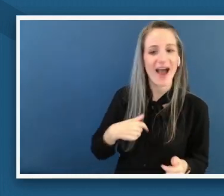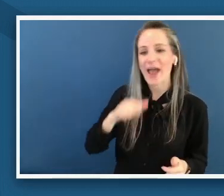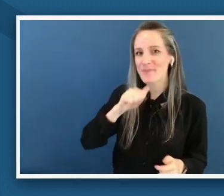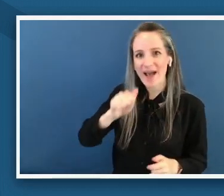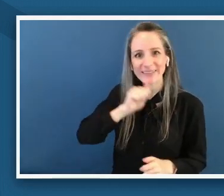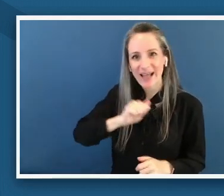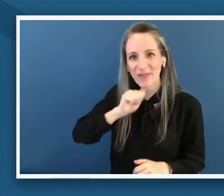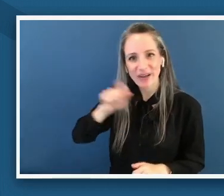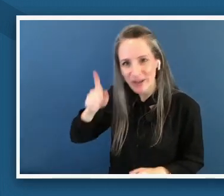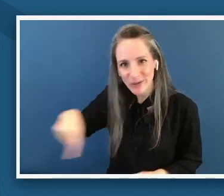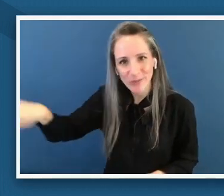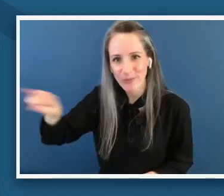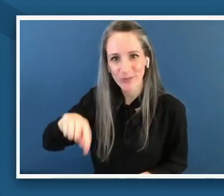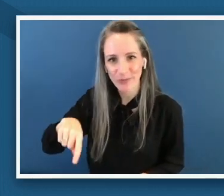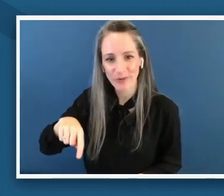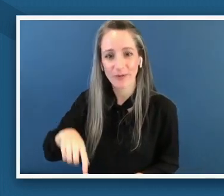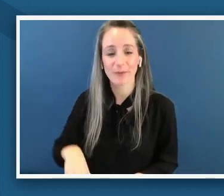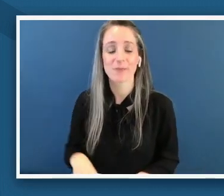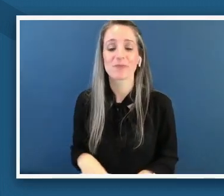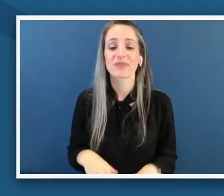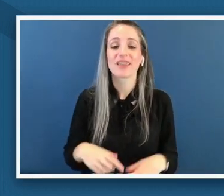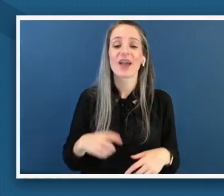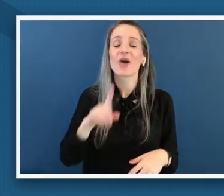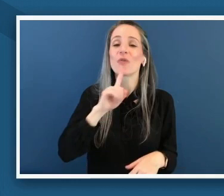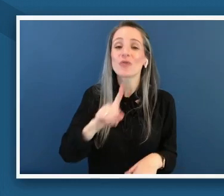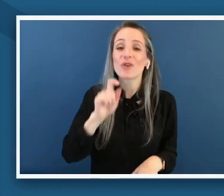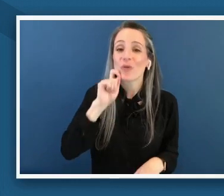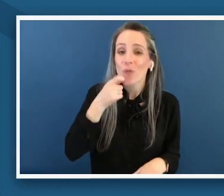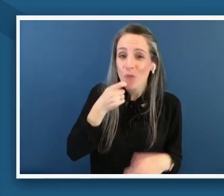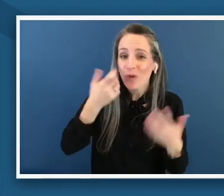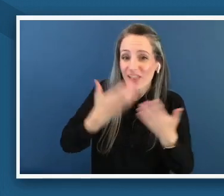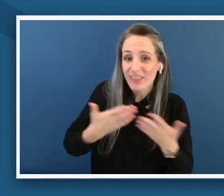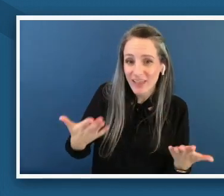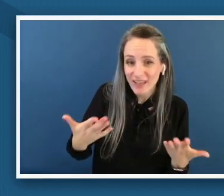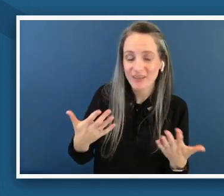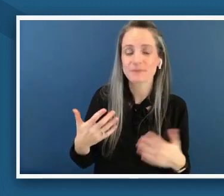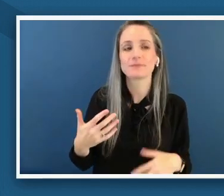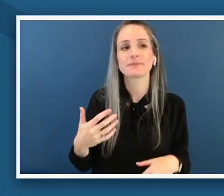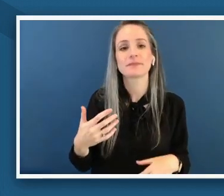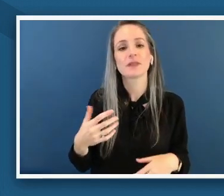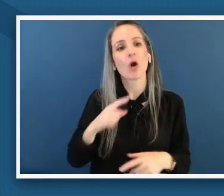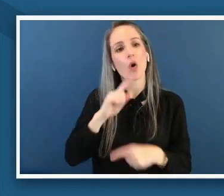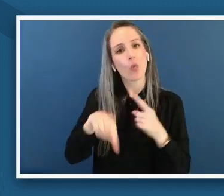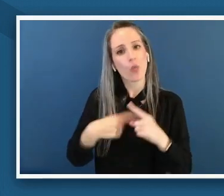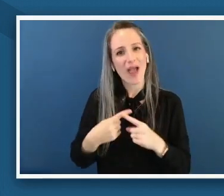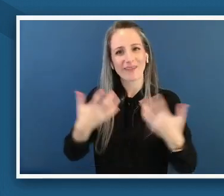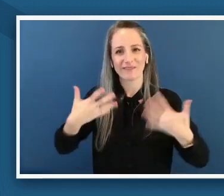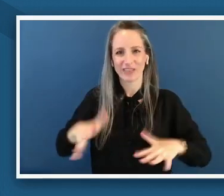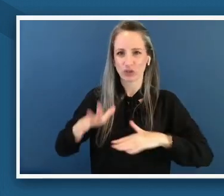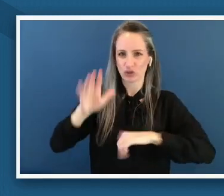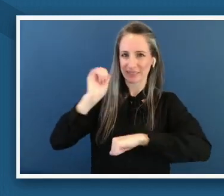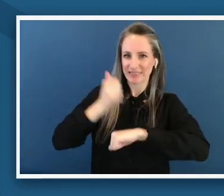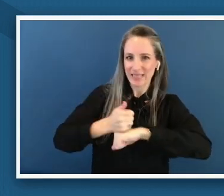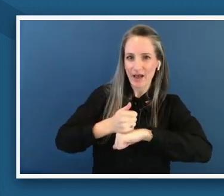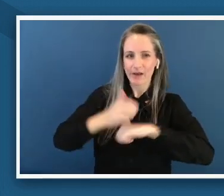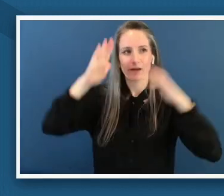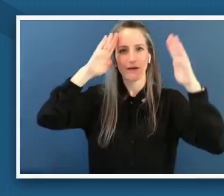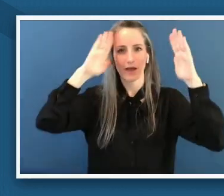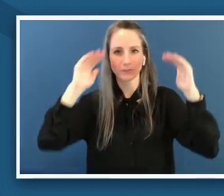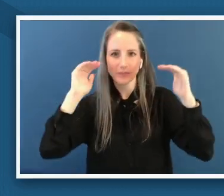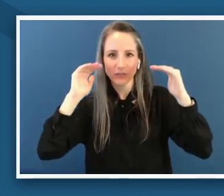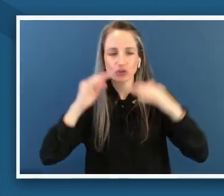The cool thing about it, John, is once these guidelines and expectations for us as a class have